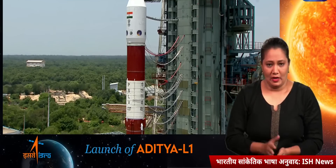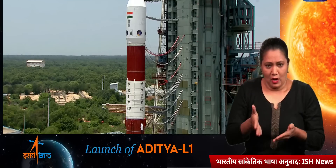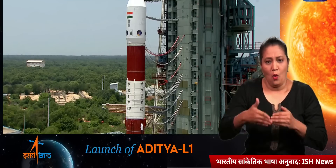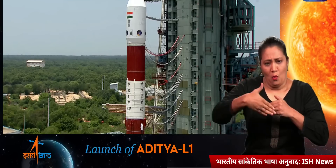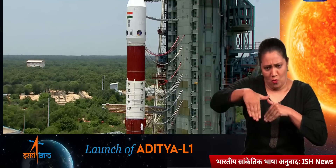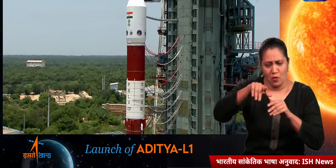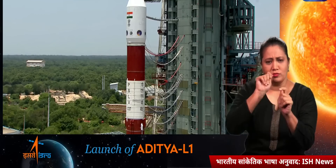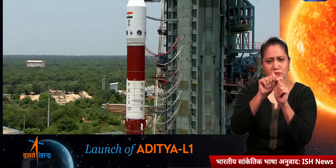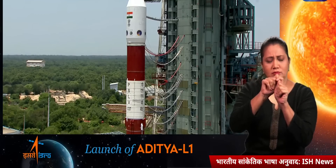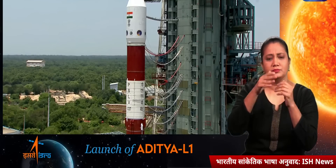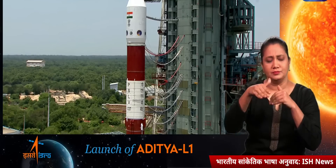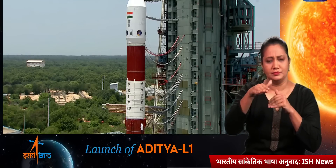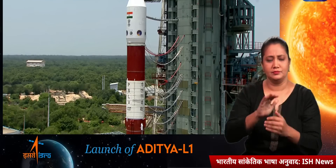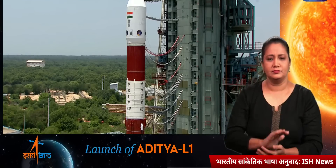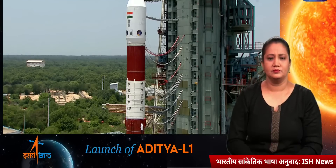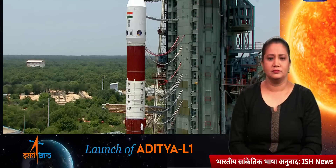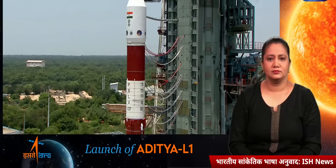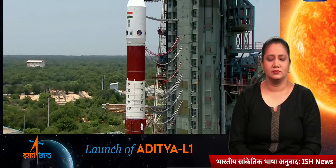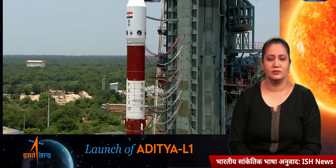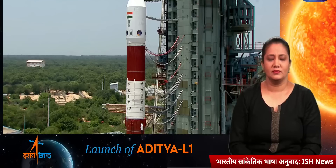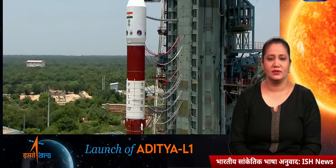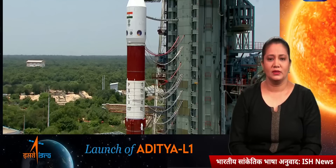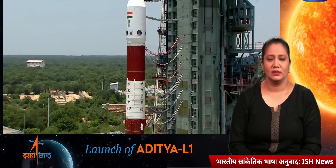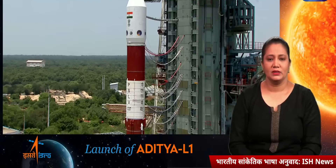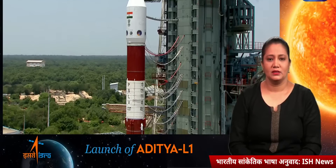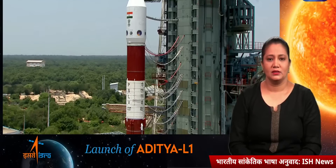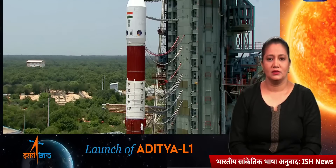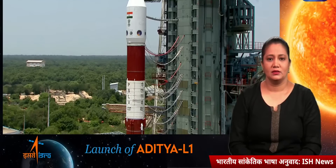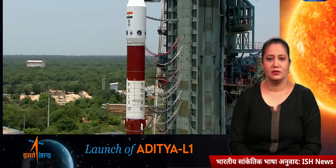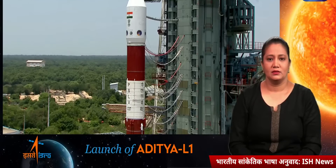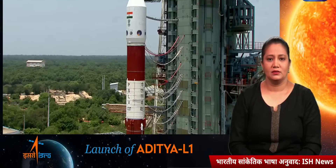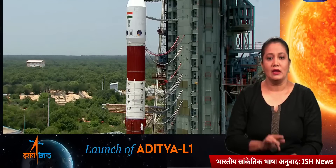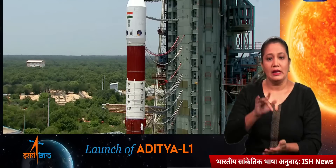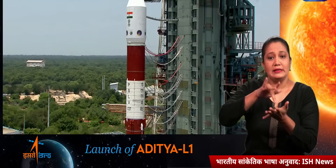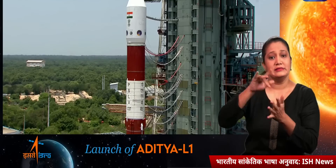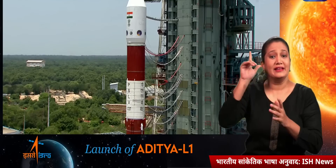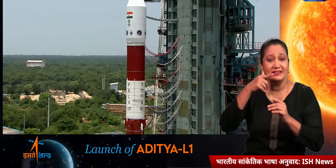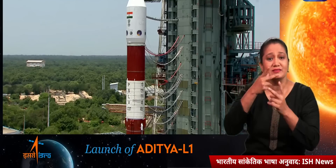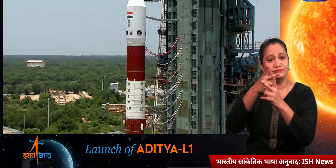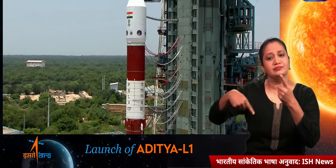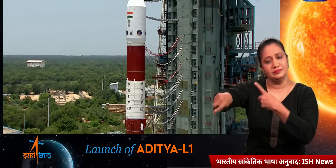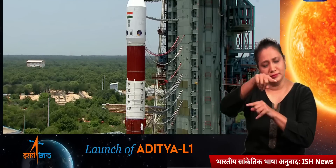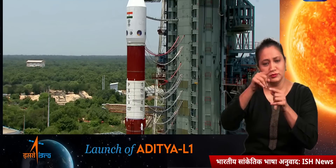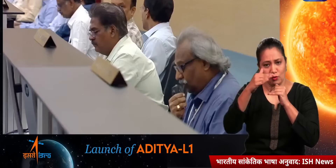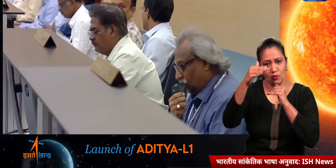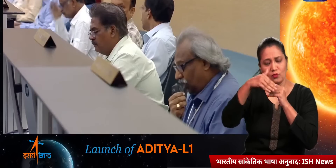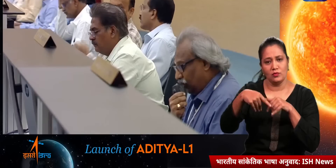underway in the launch and mission control centers.